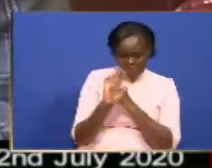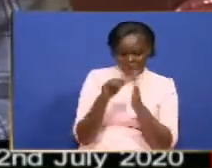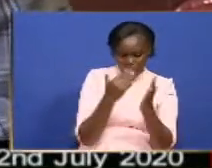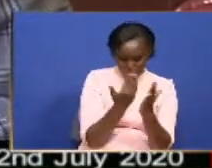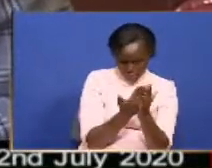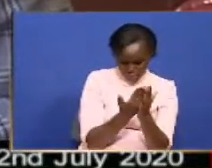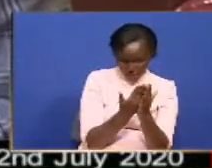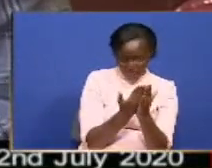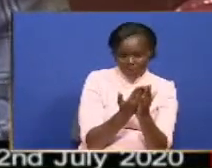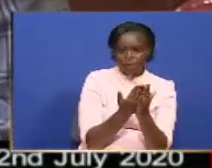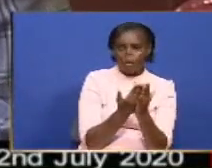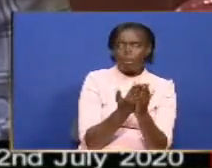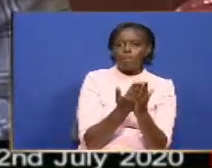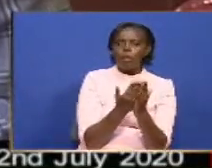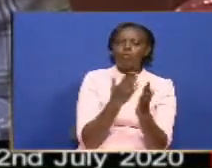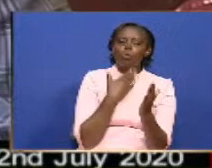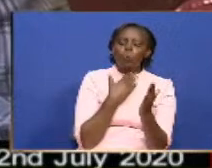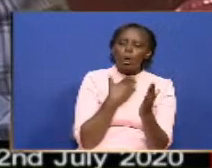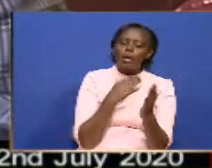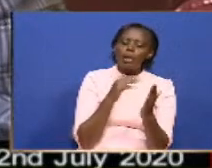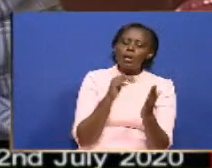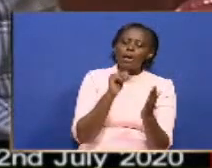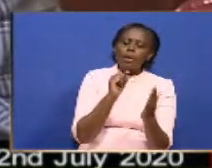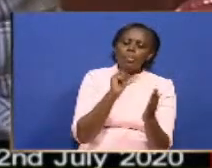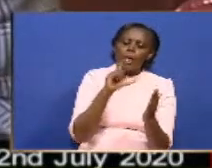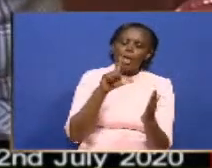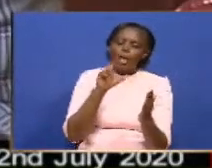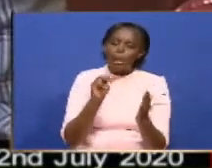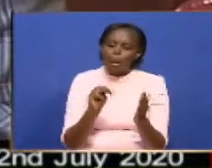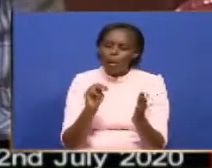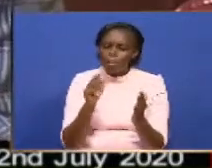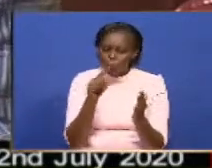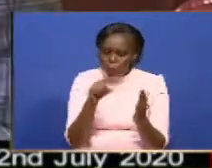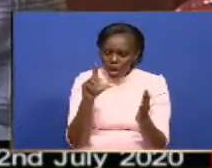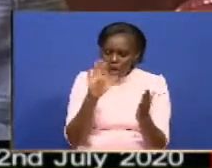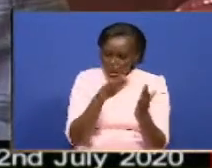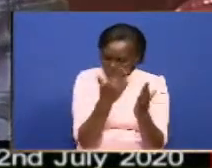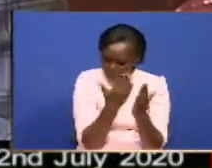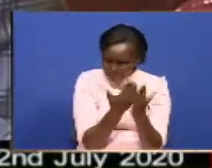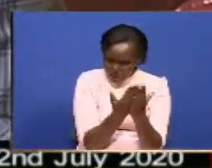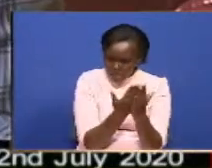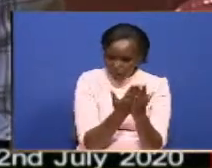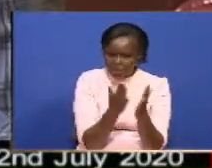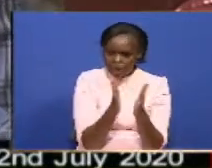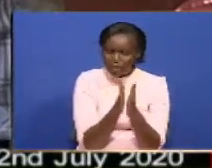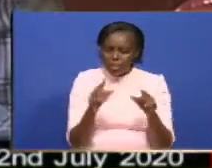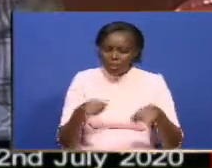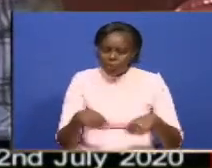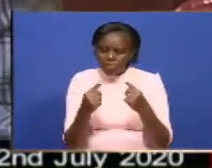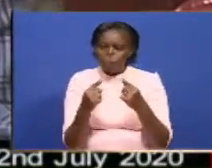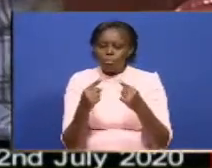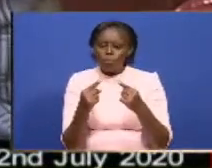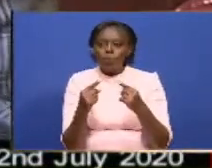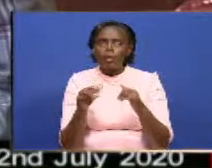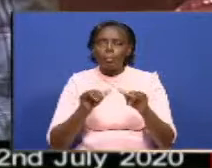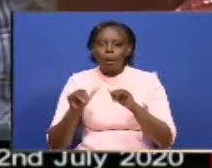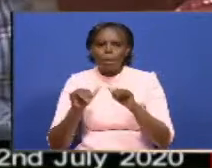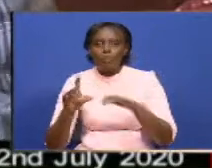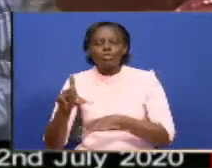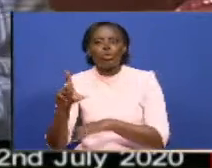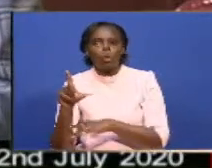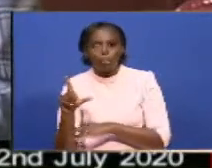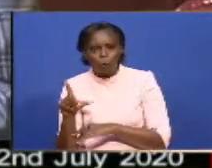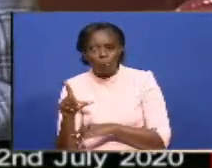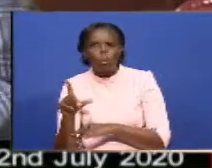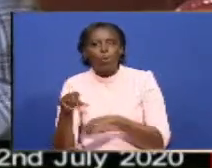for asylum locally, then you are also in conflict with the immigration laws, and most likely